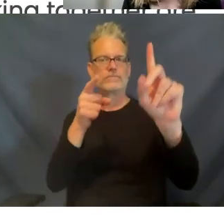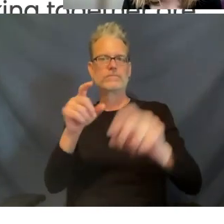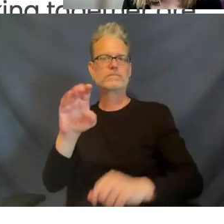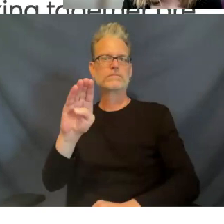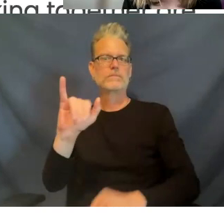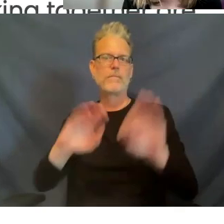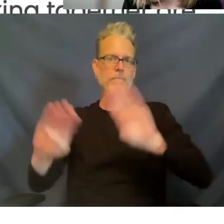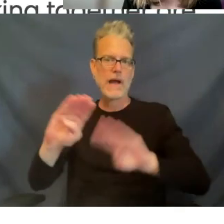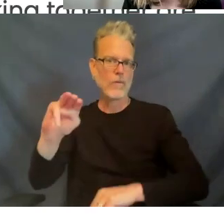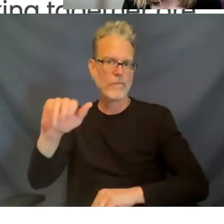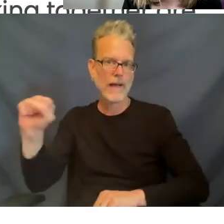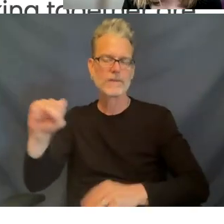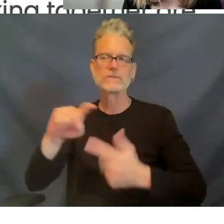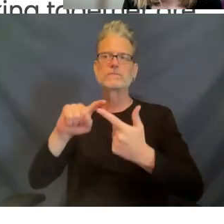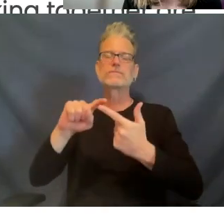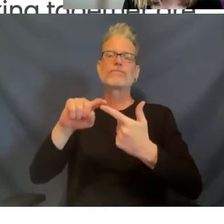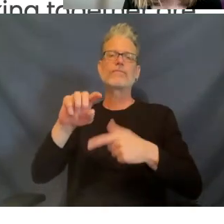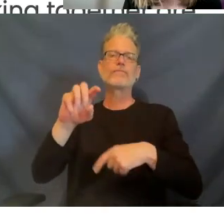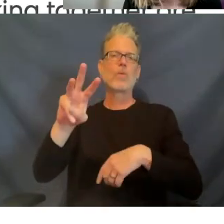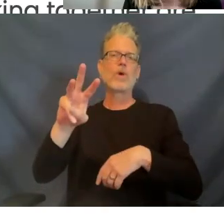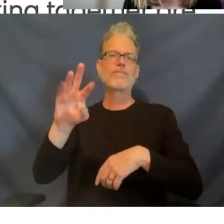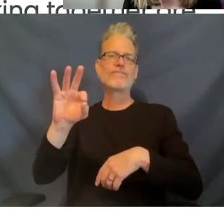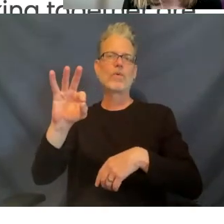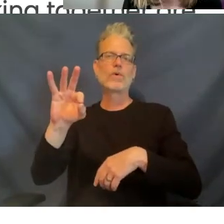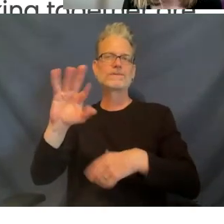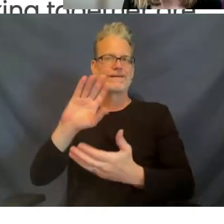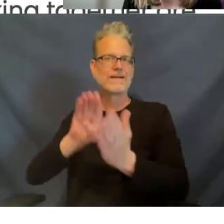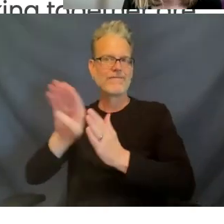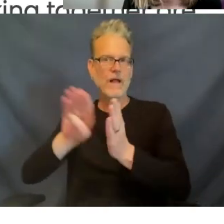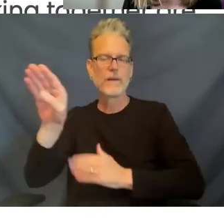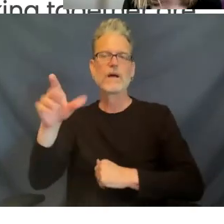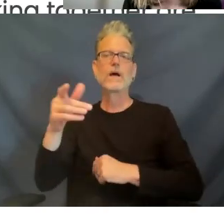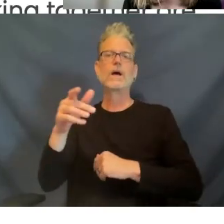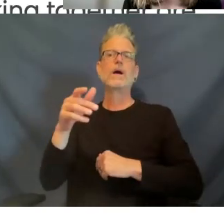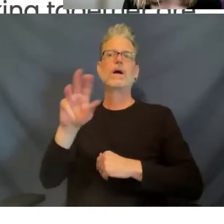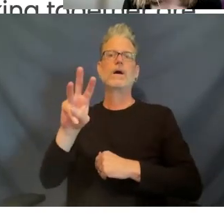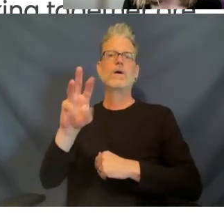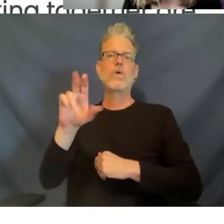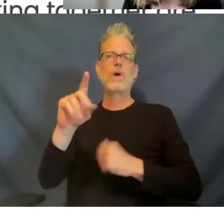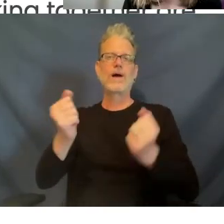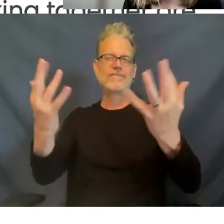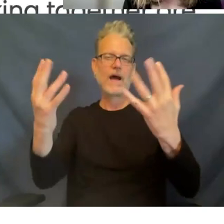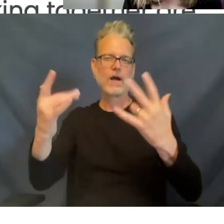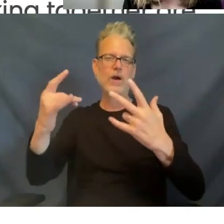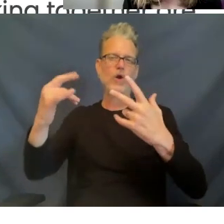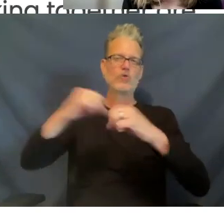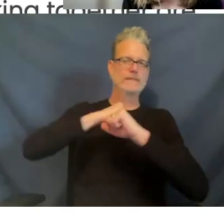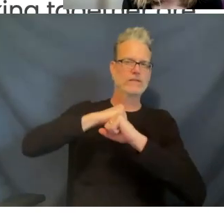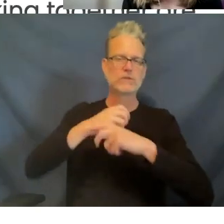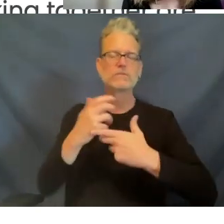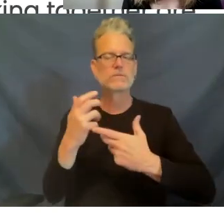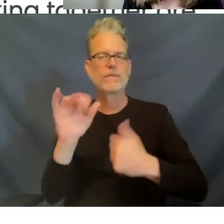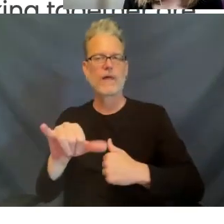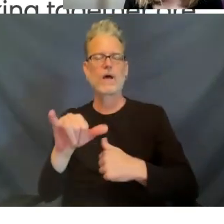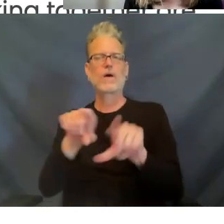workforce development, forest and wildfire resilience. And then another aspect of our work is to be involved